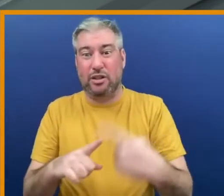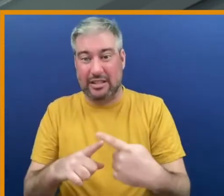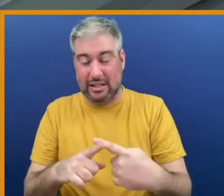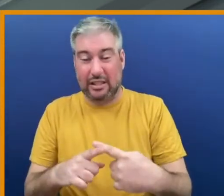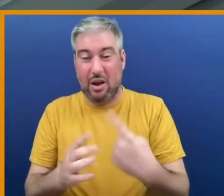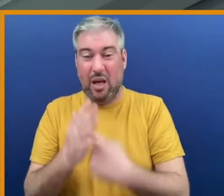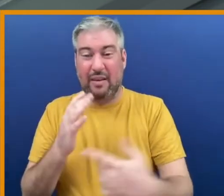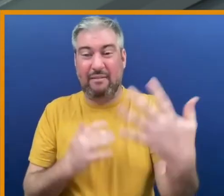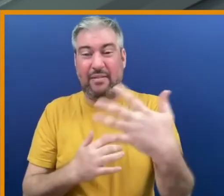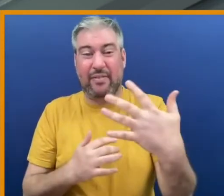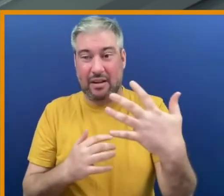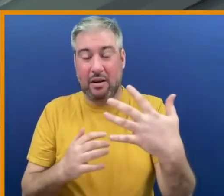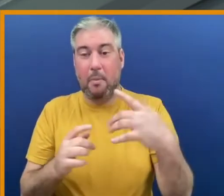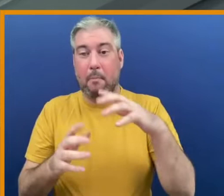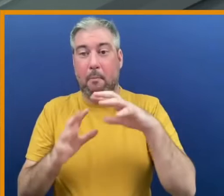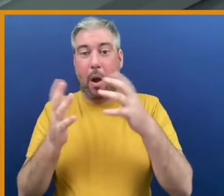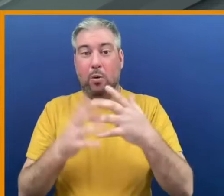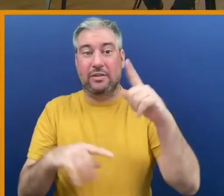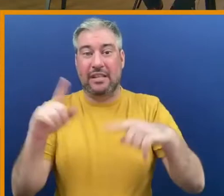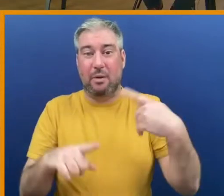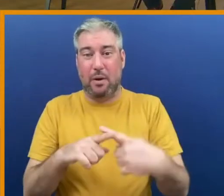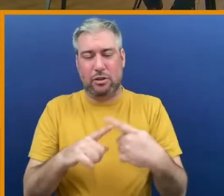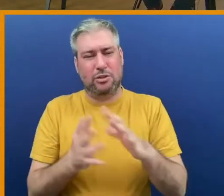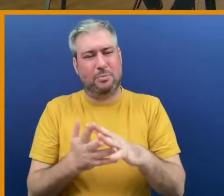to pass this motion and get some action done.